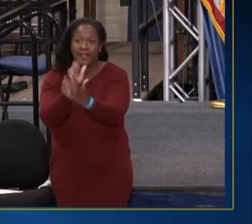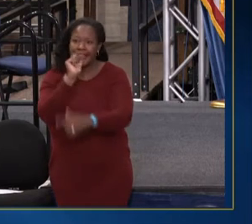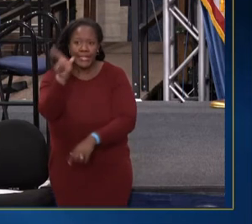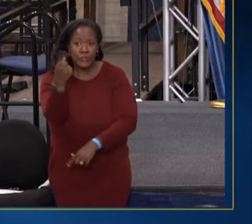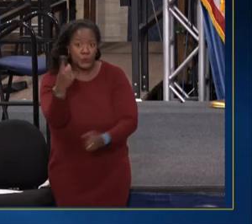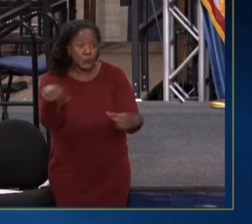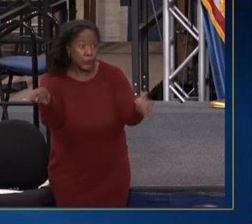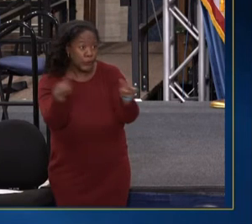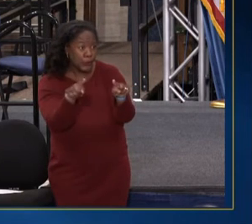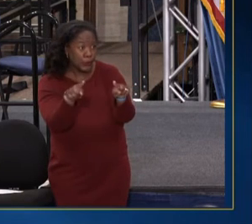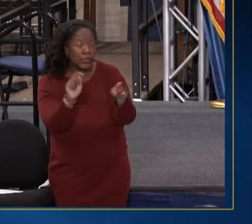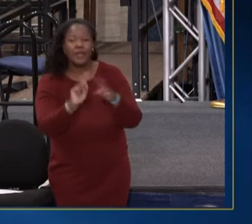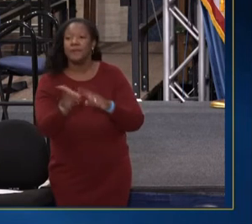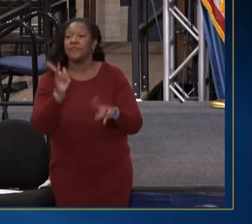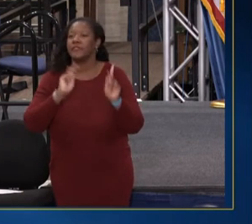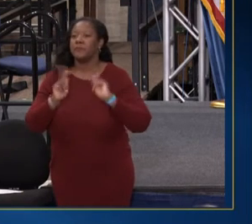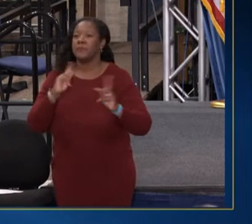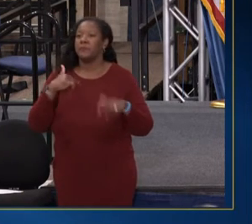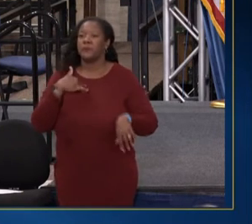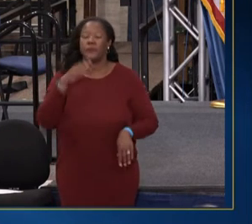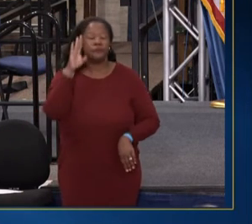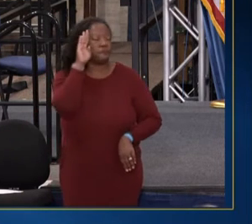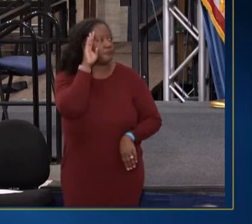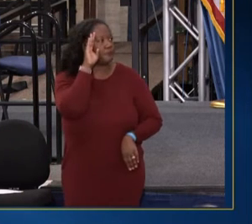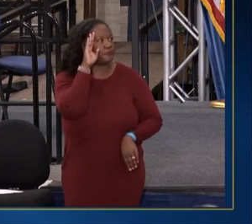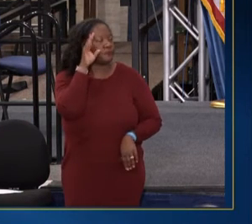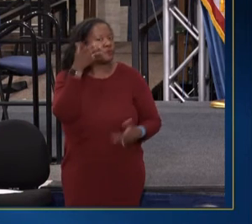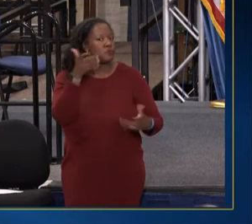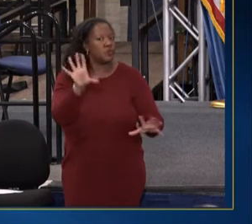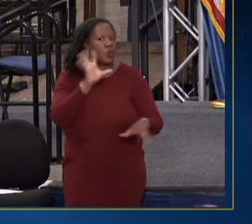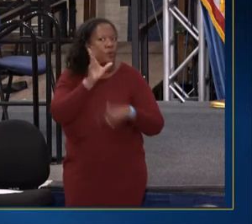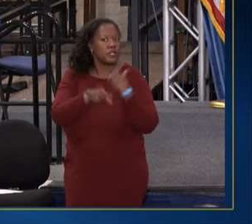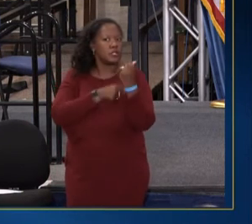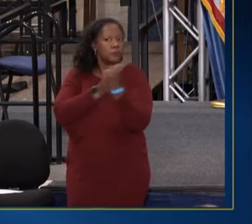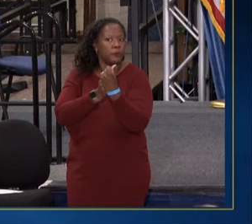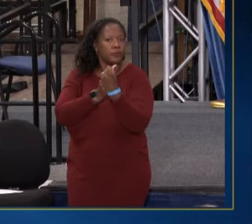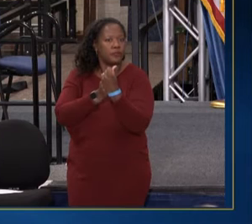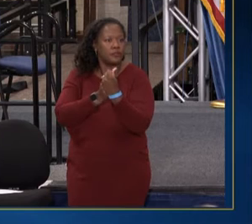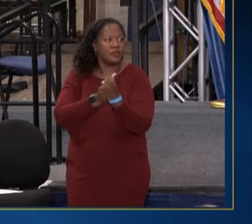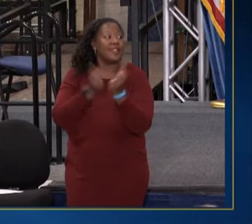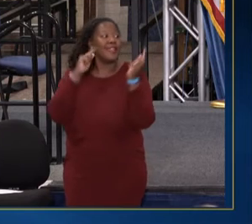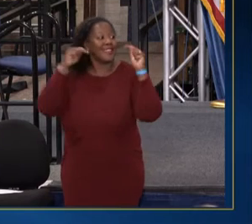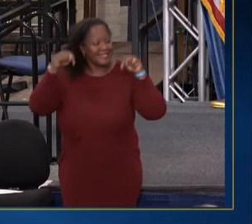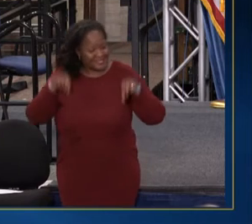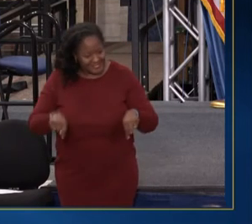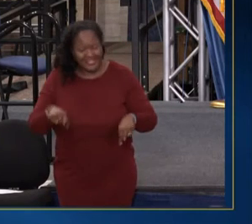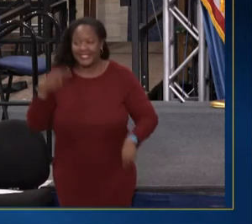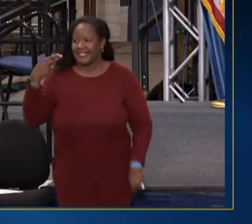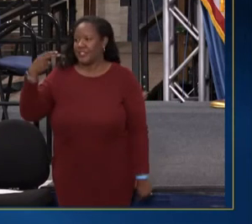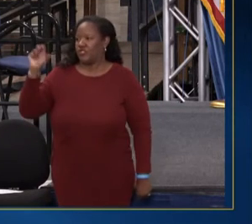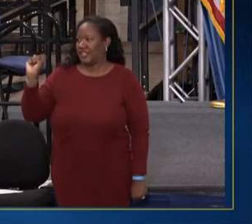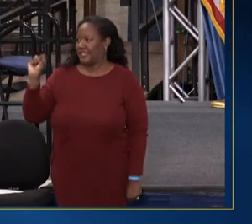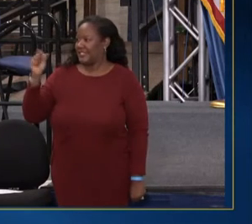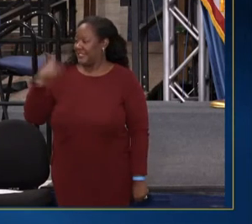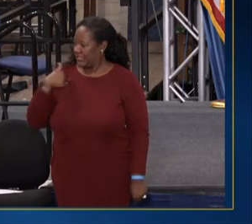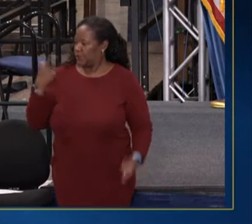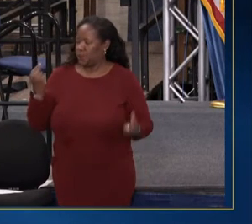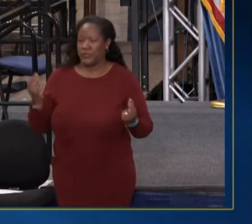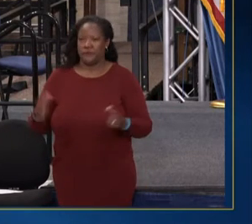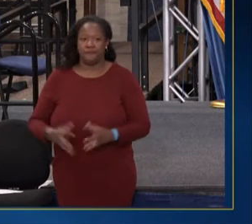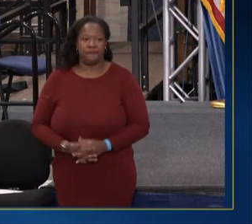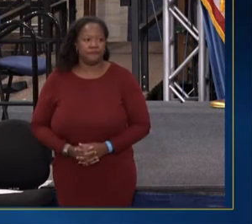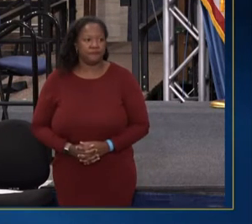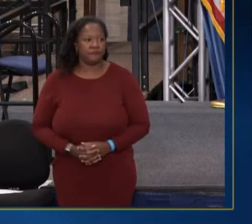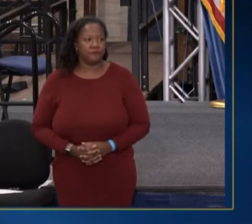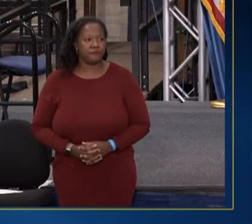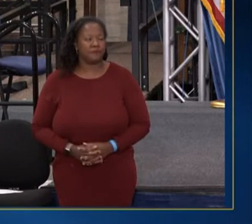but to those who don't want to be here. Because this is where HHS is. This is what we do. And so